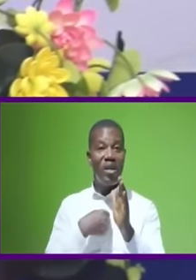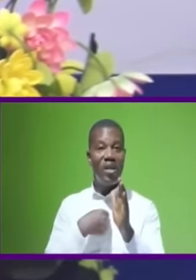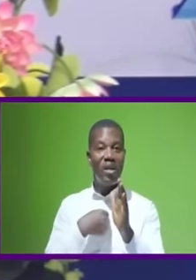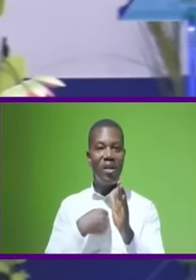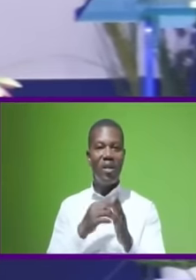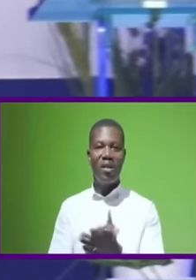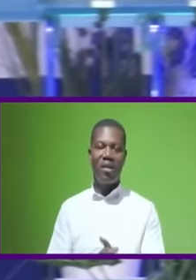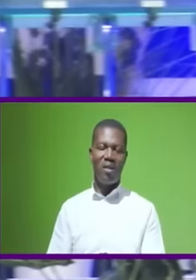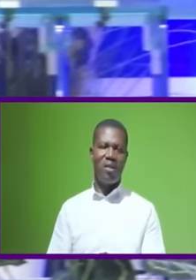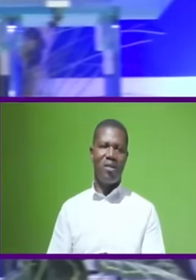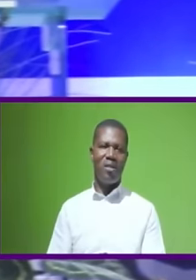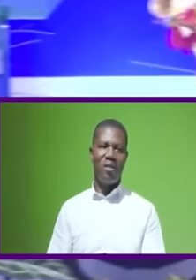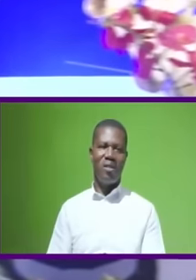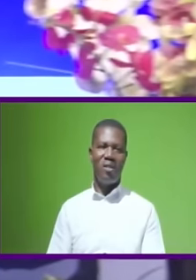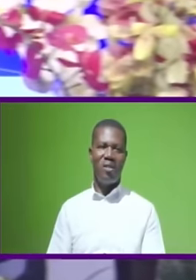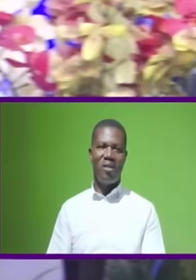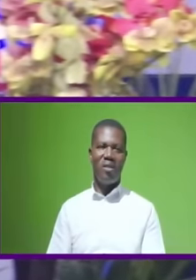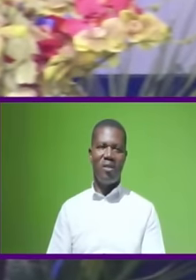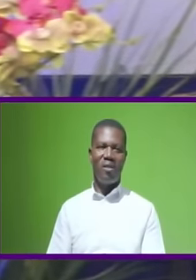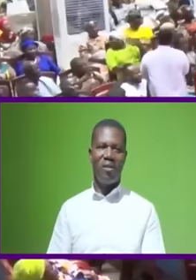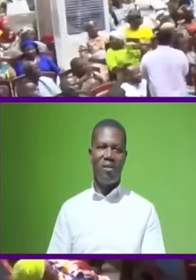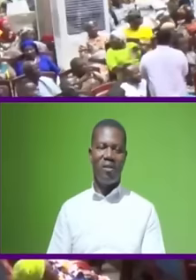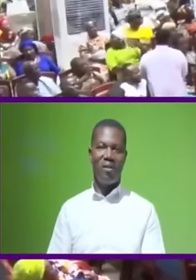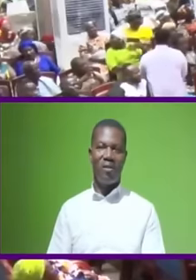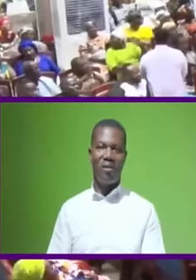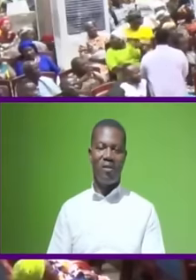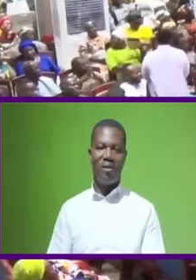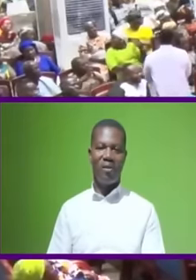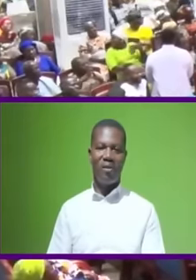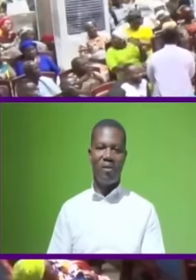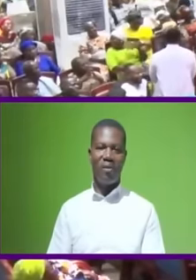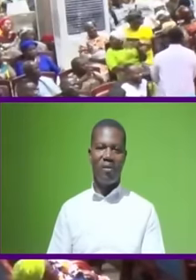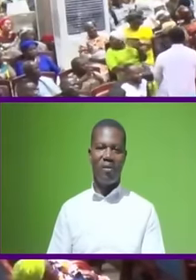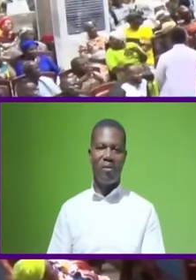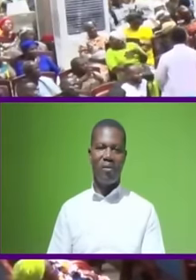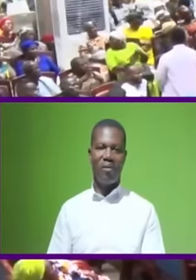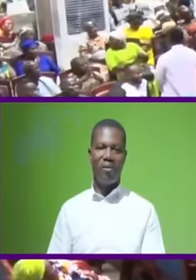So let me find out, should I go for a form?